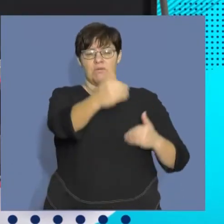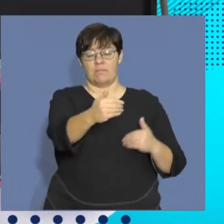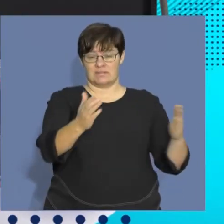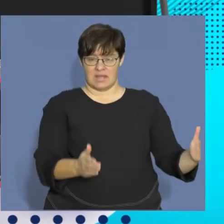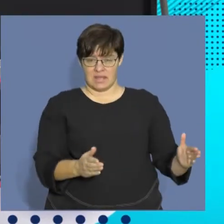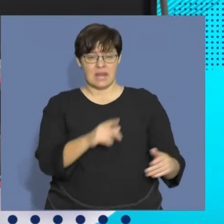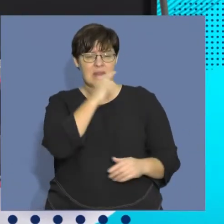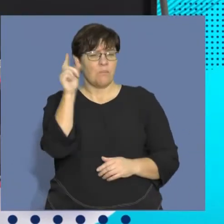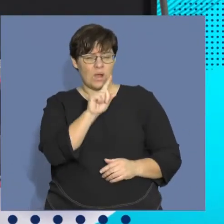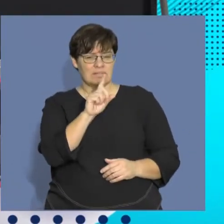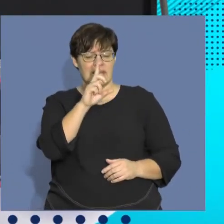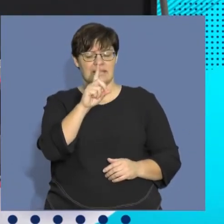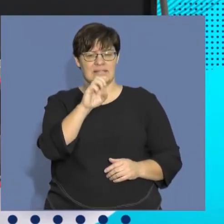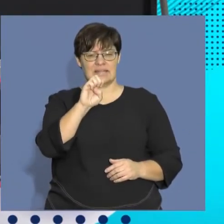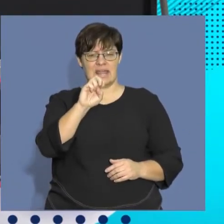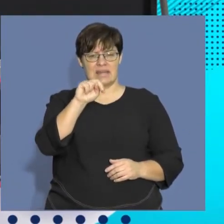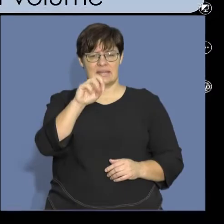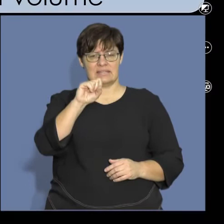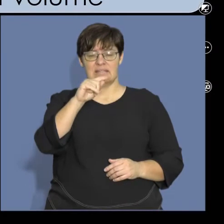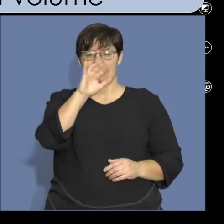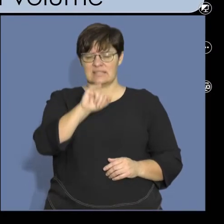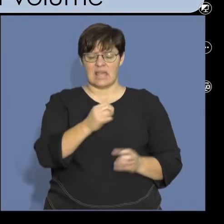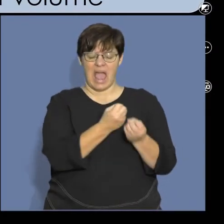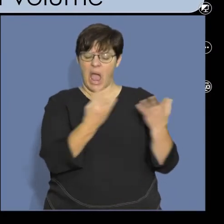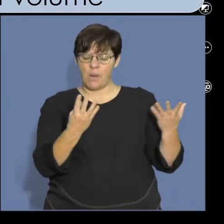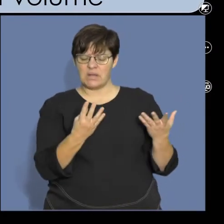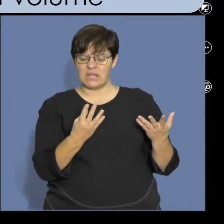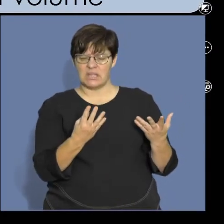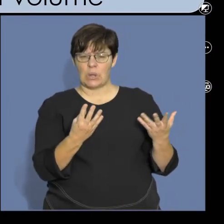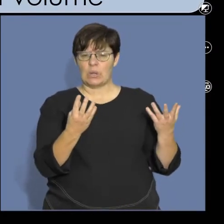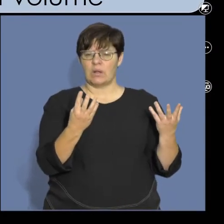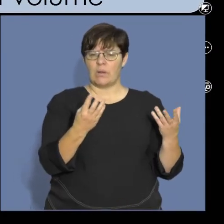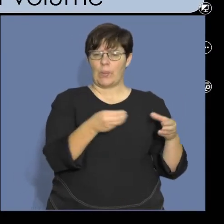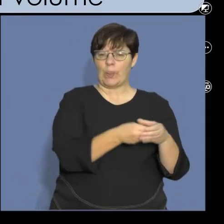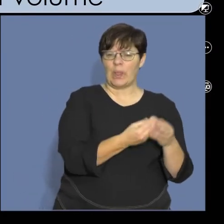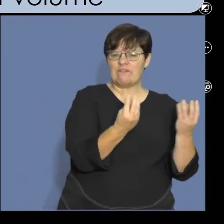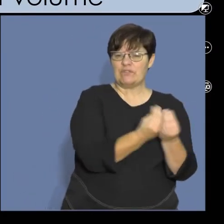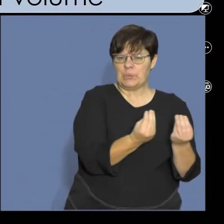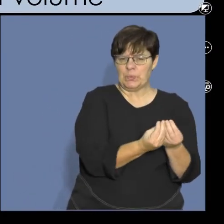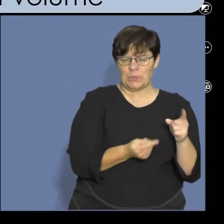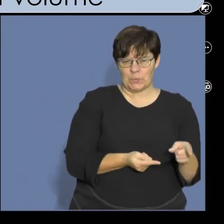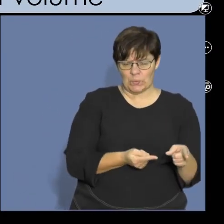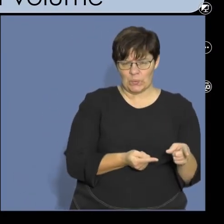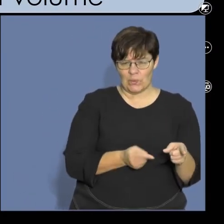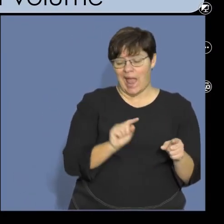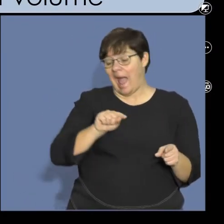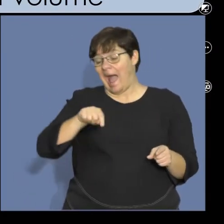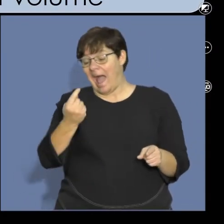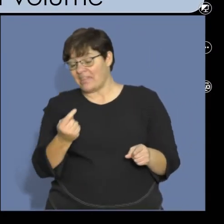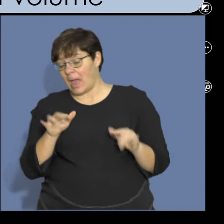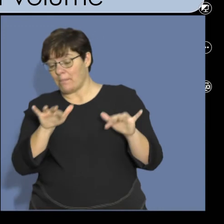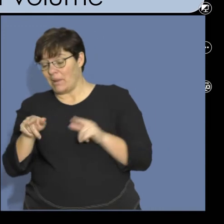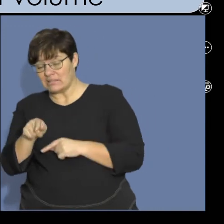called density? We said that some populations there are fewer individuals, and